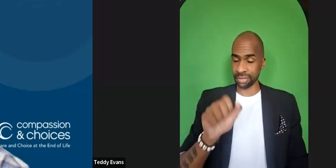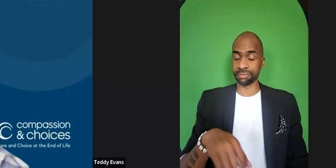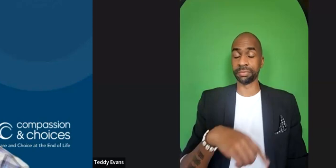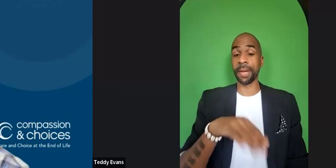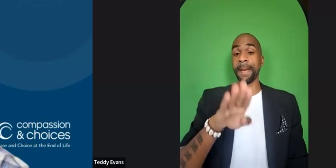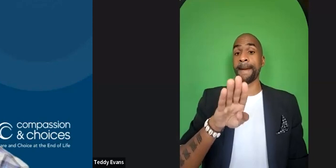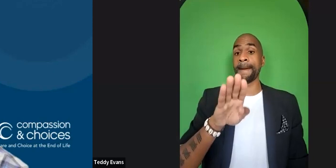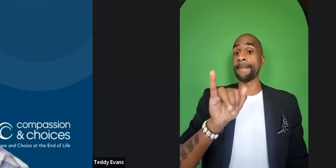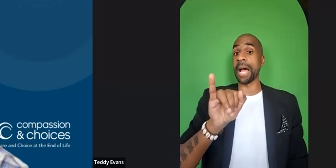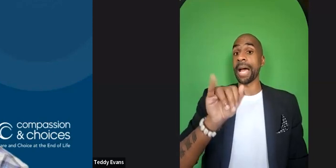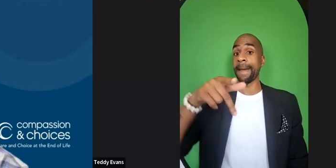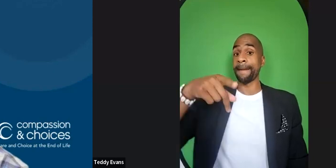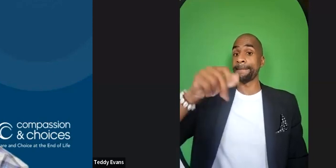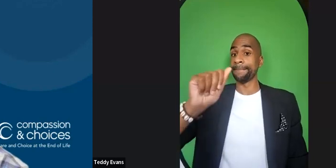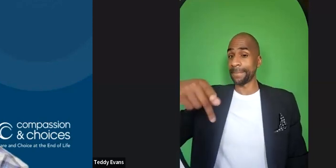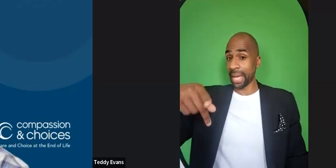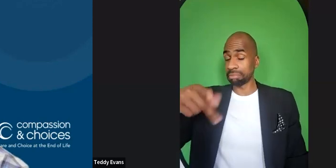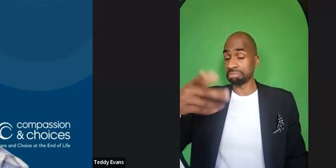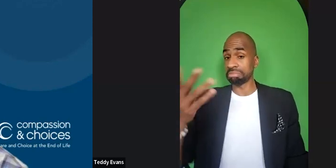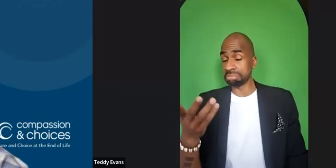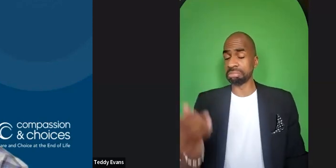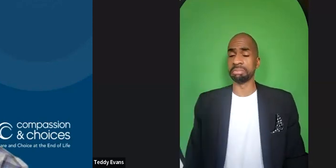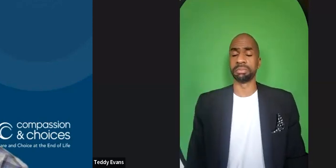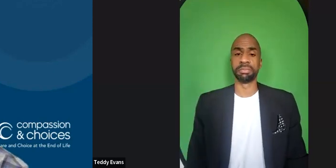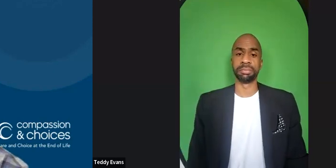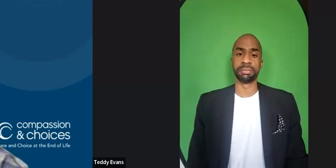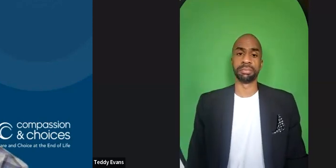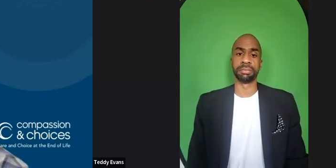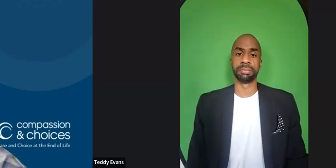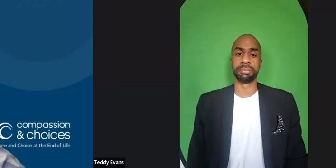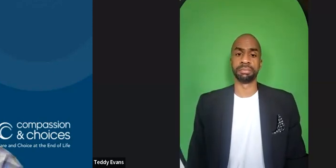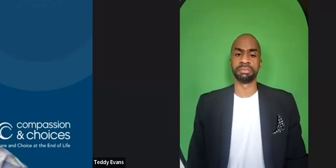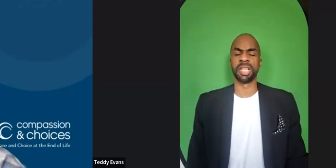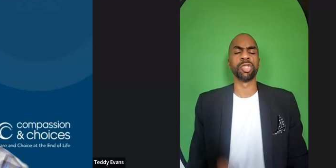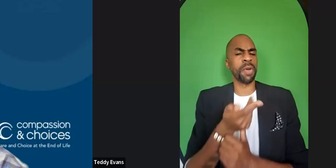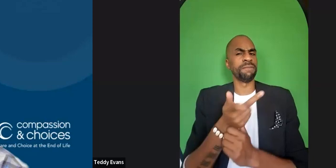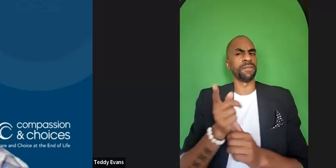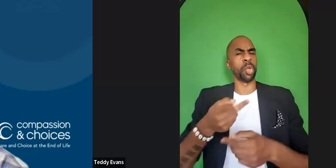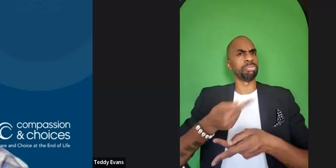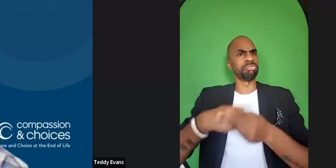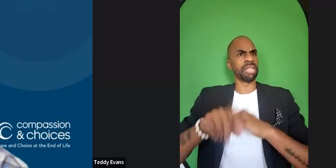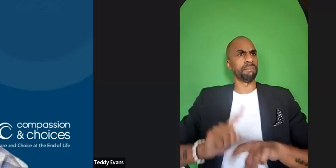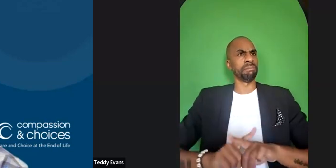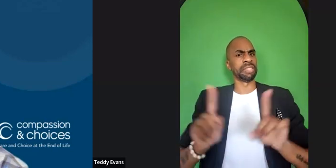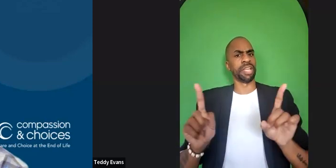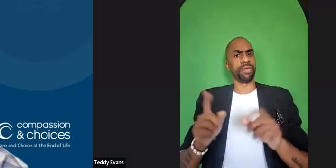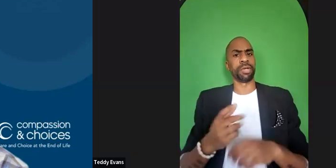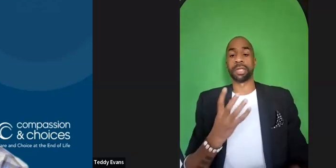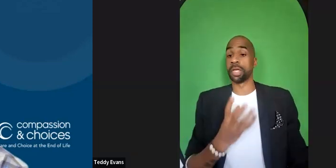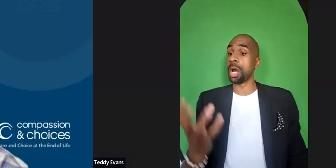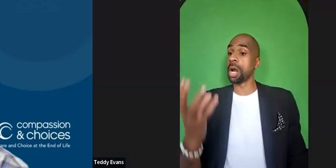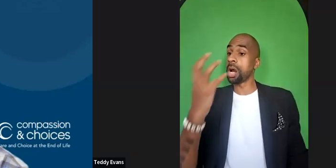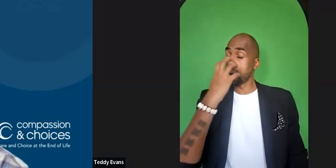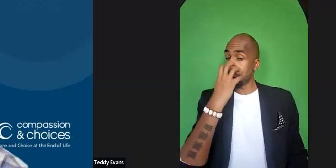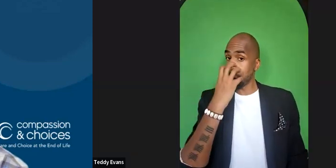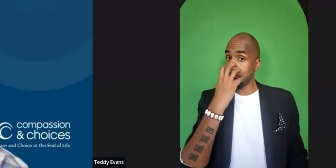biphasic positive airway pressure. So yeah, there's a couple different types of masks. There's one that goes over the nose and mouth. There's one that just